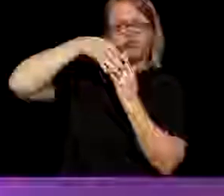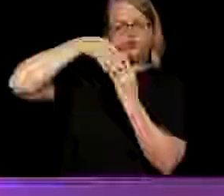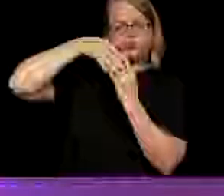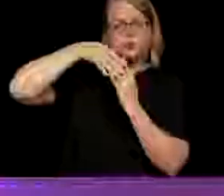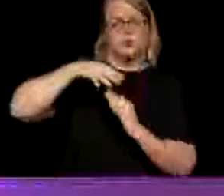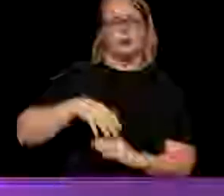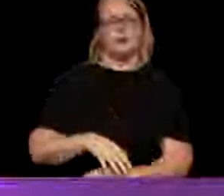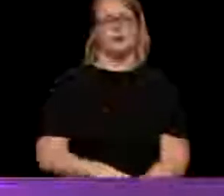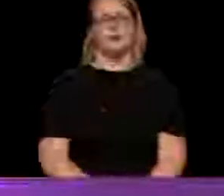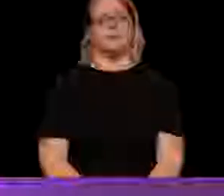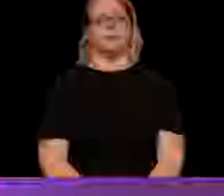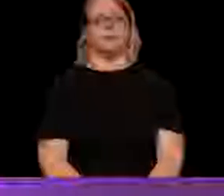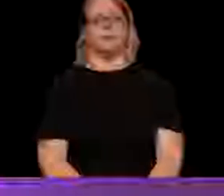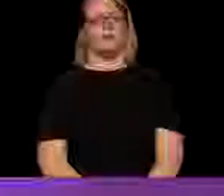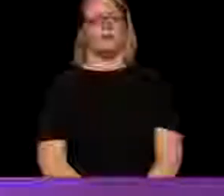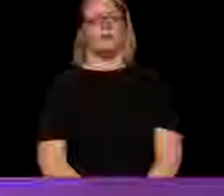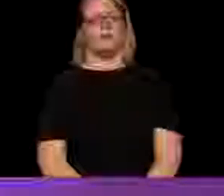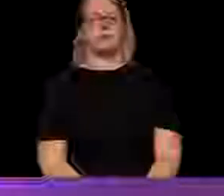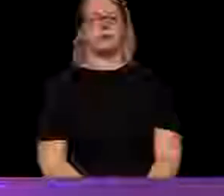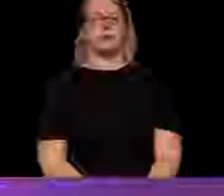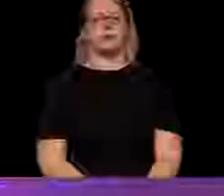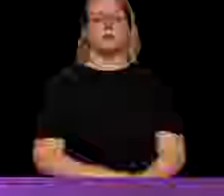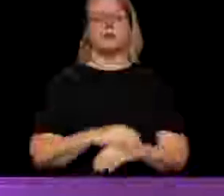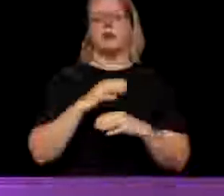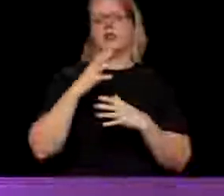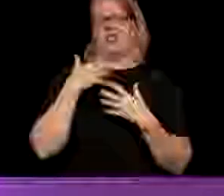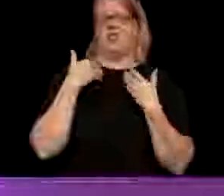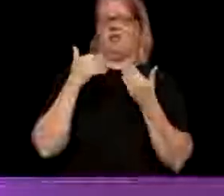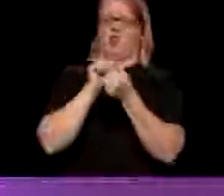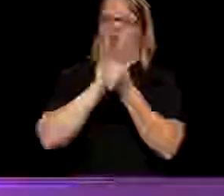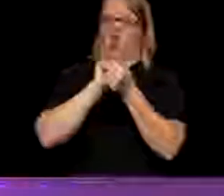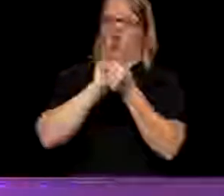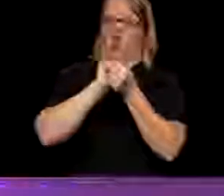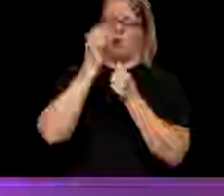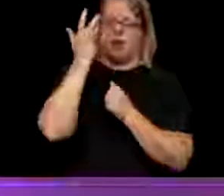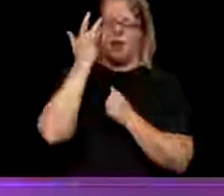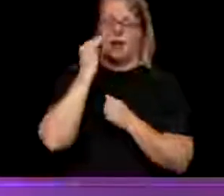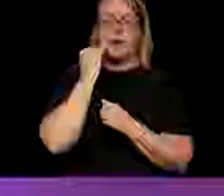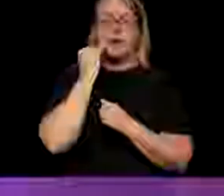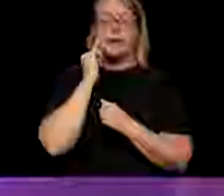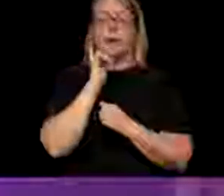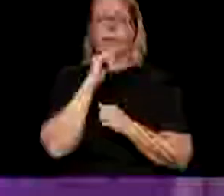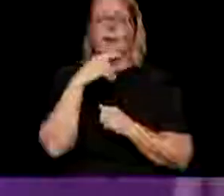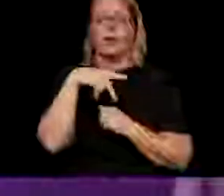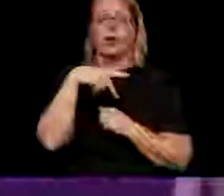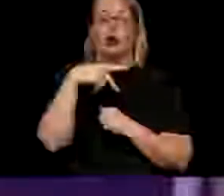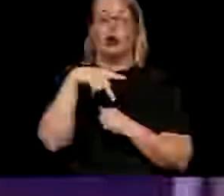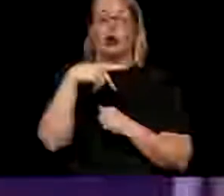add purple and orange, it makes kind of a brown. So I'm going to wash that daddy brush,